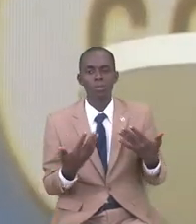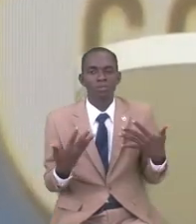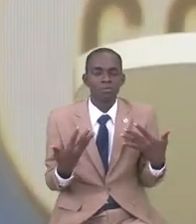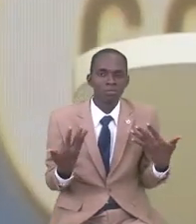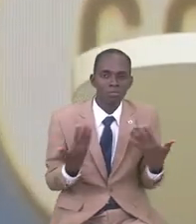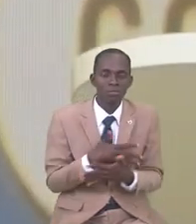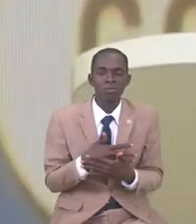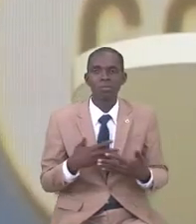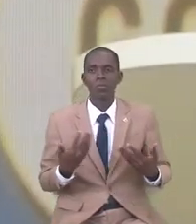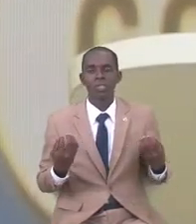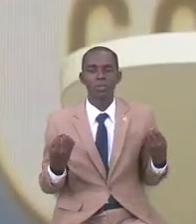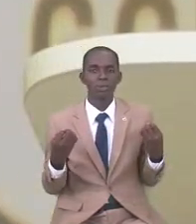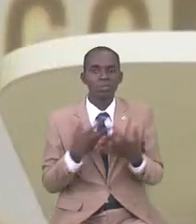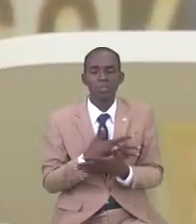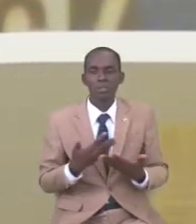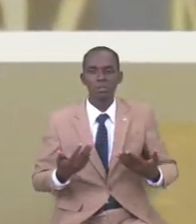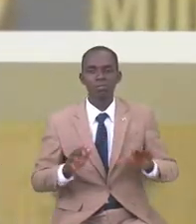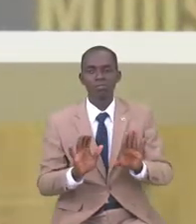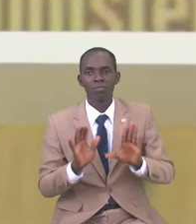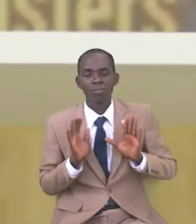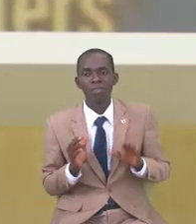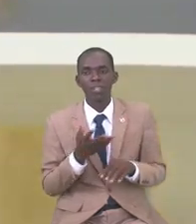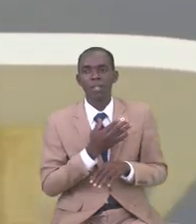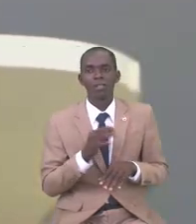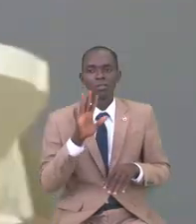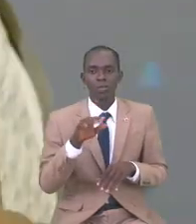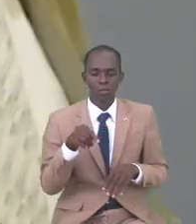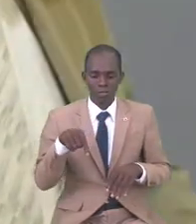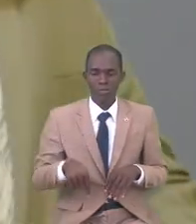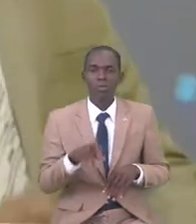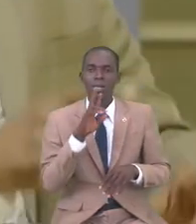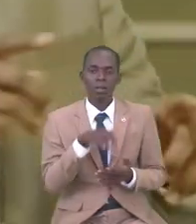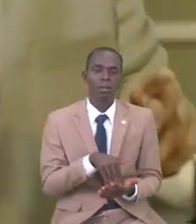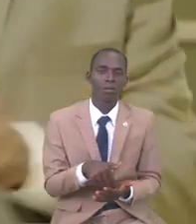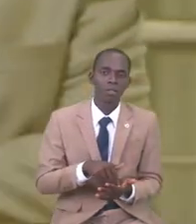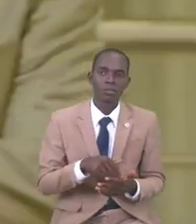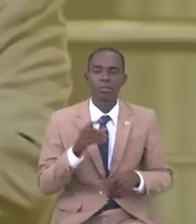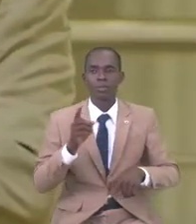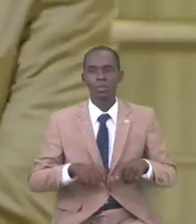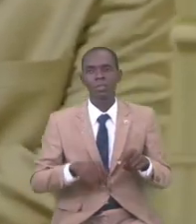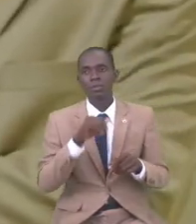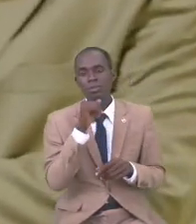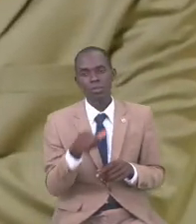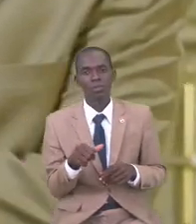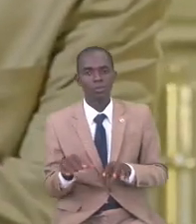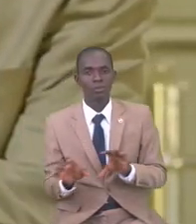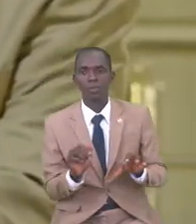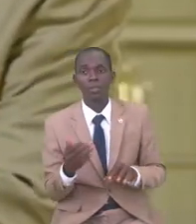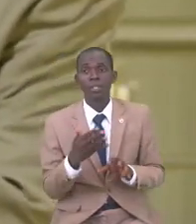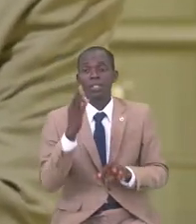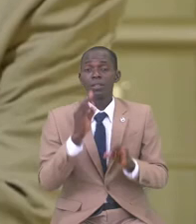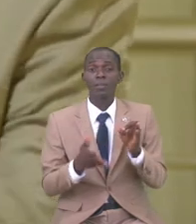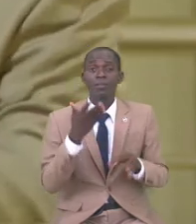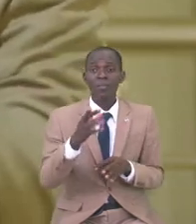down, and then your knees are shaking and your back you cannot bend. If there is a